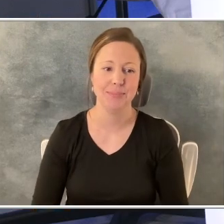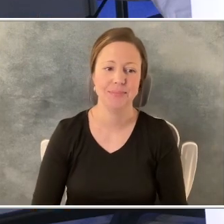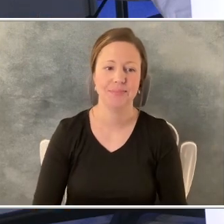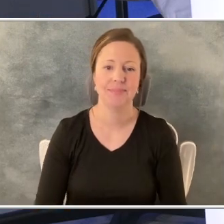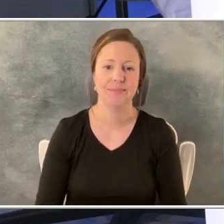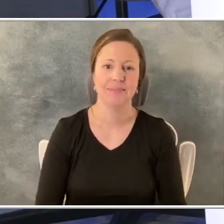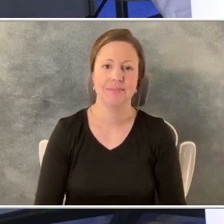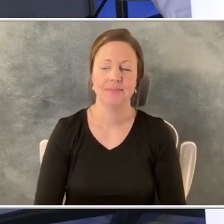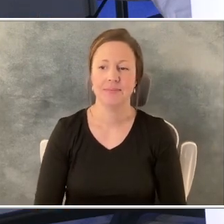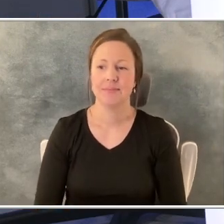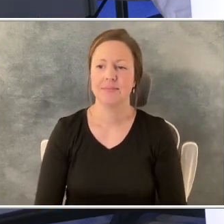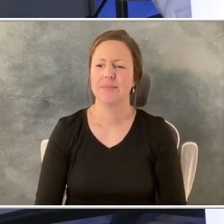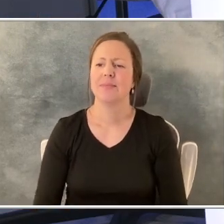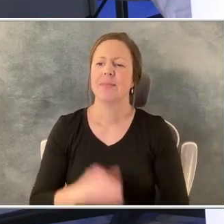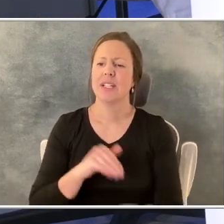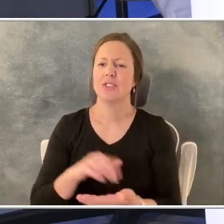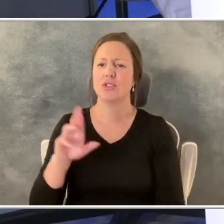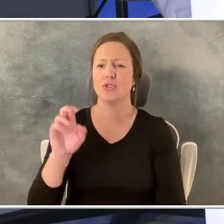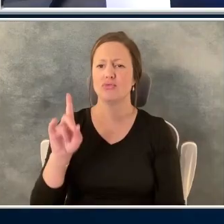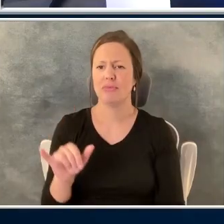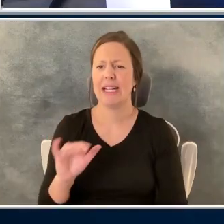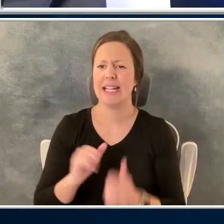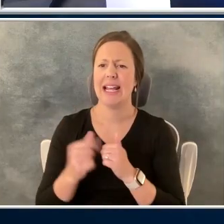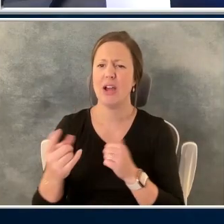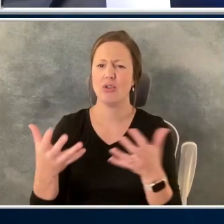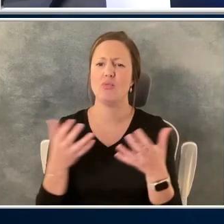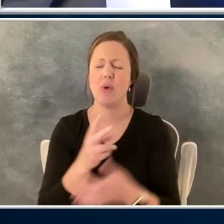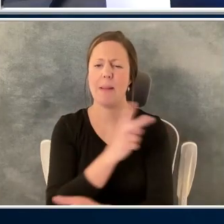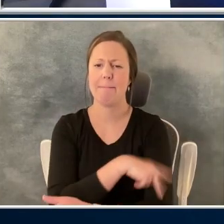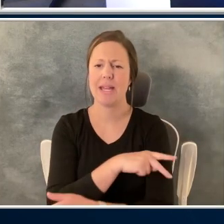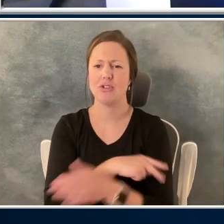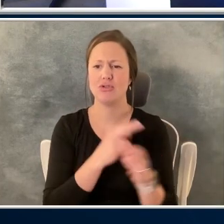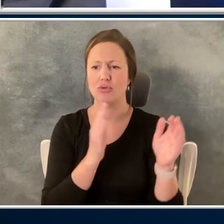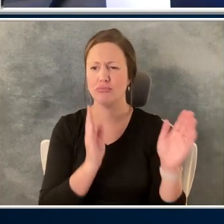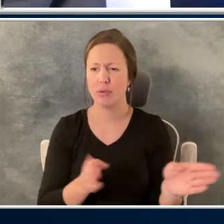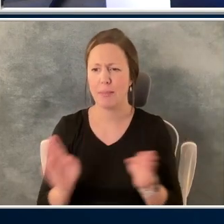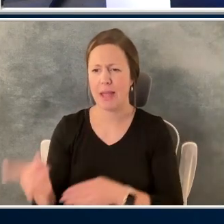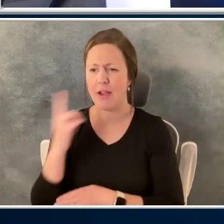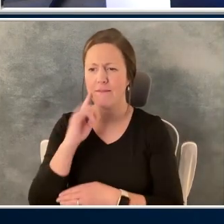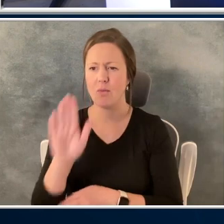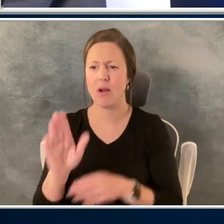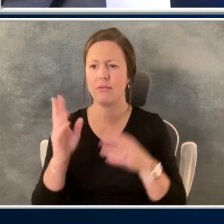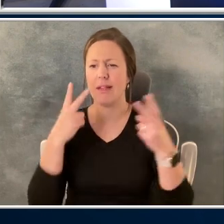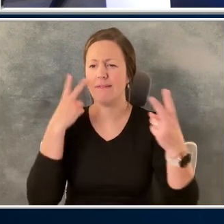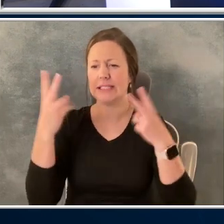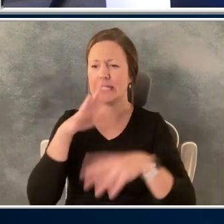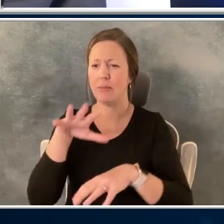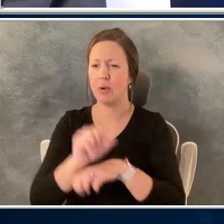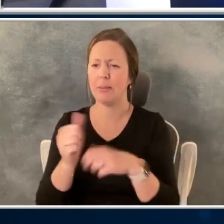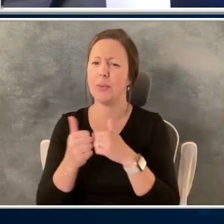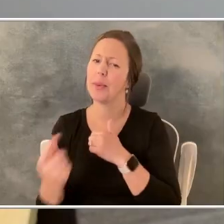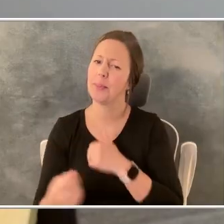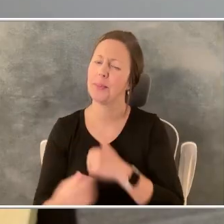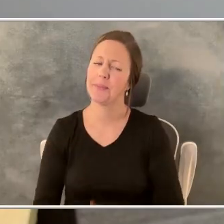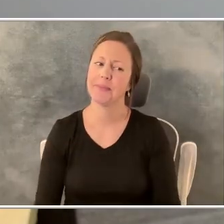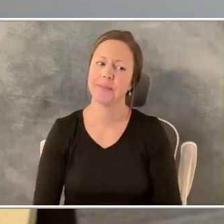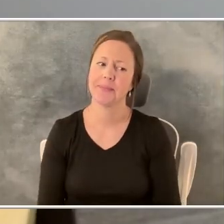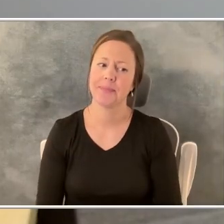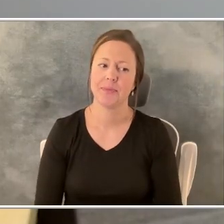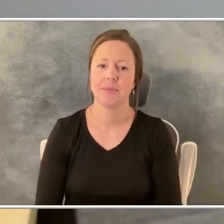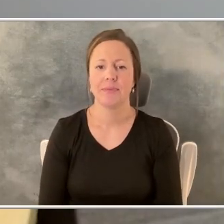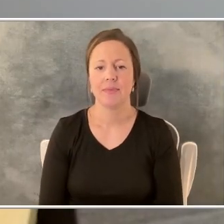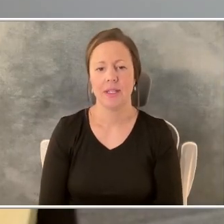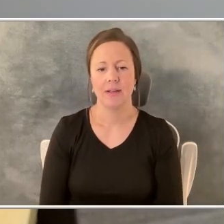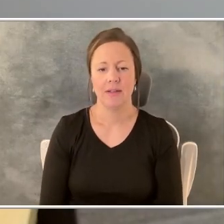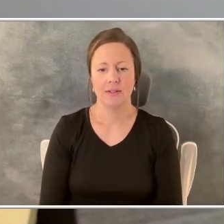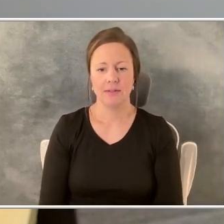Reddy, how do you want patients to prepare themselves for their visit with you? That's a good question. And I